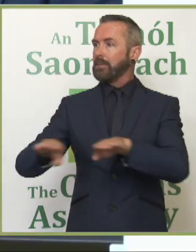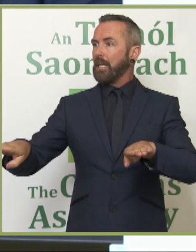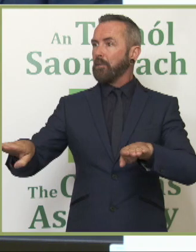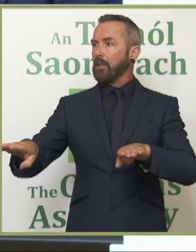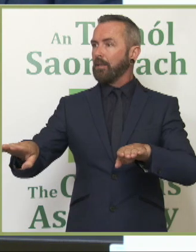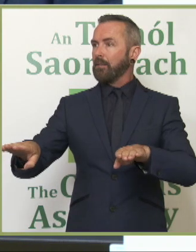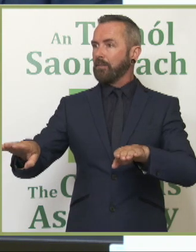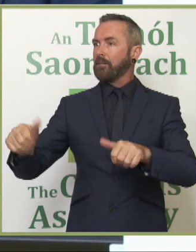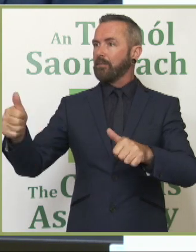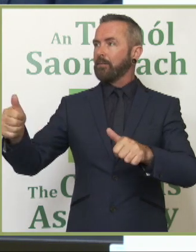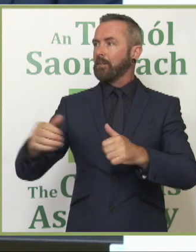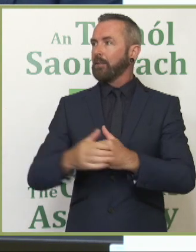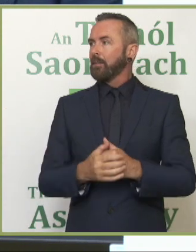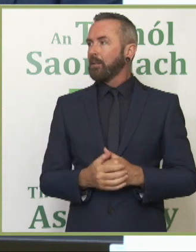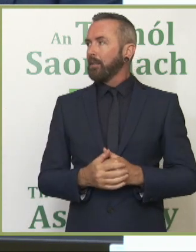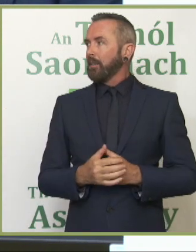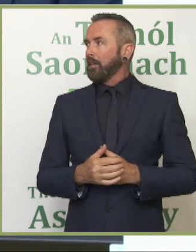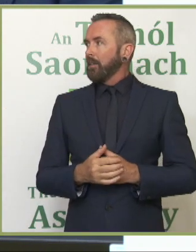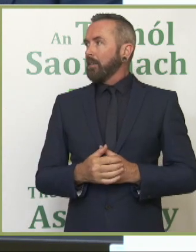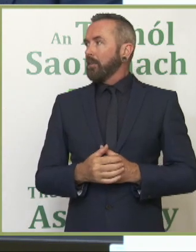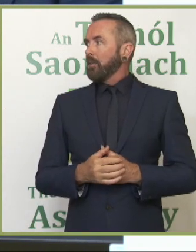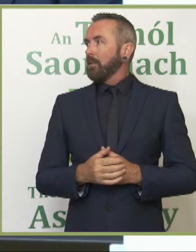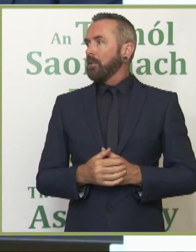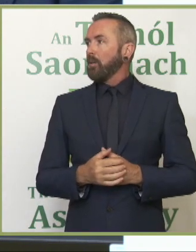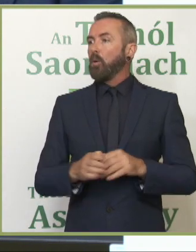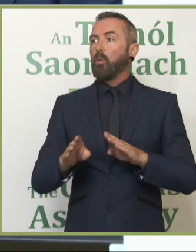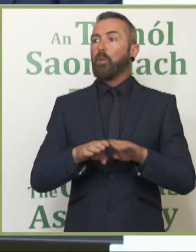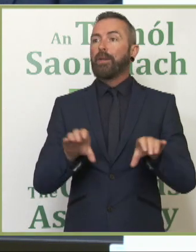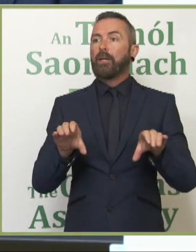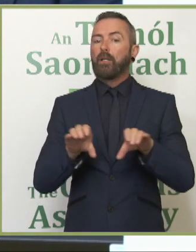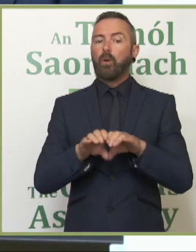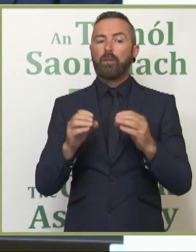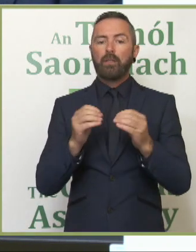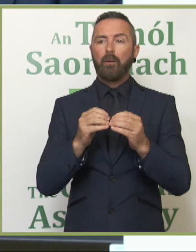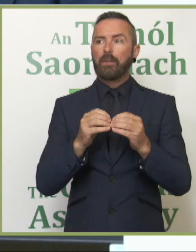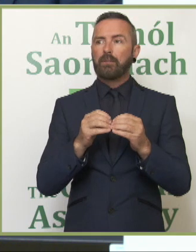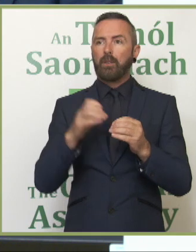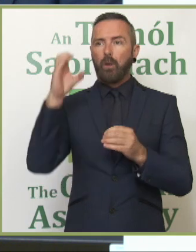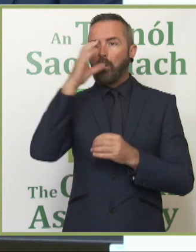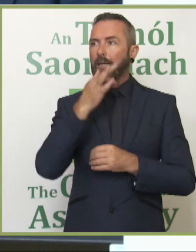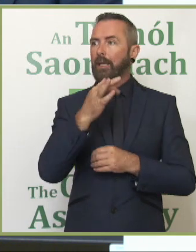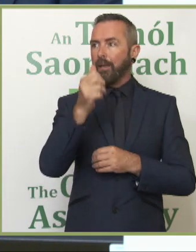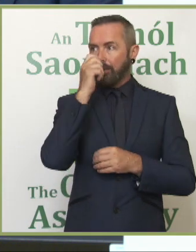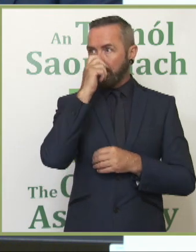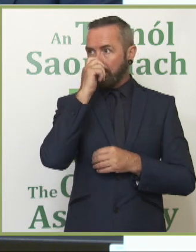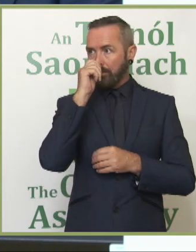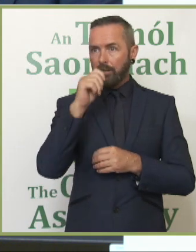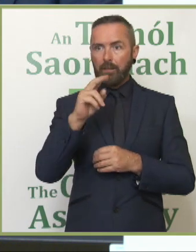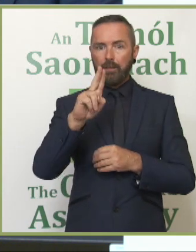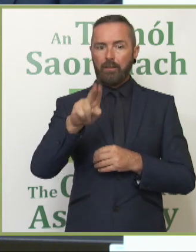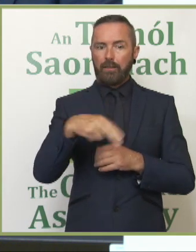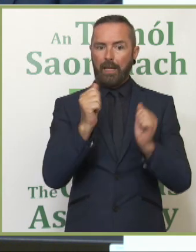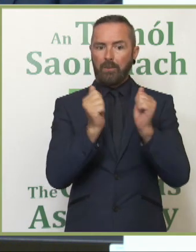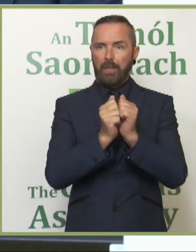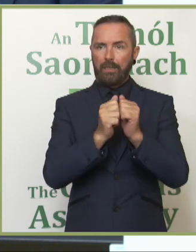and stop recycling. Just in closing, a couple of things just logistically looking ahead. The next meeting, our assembly